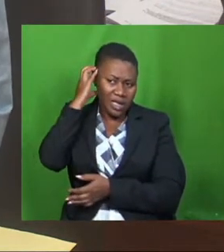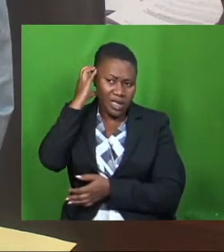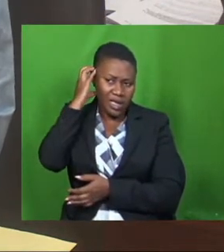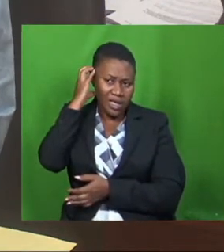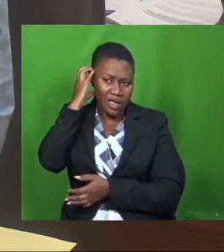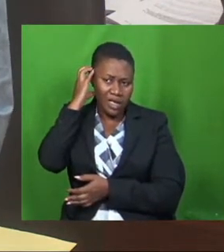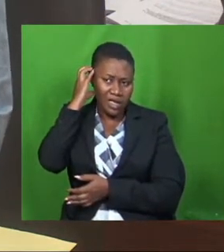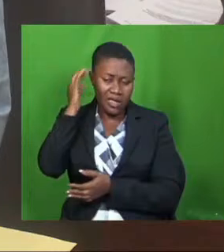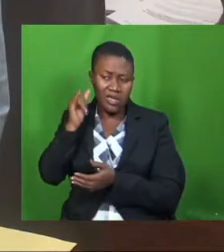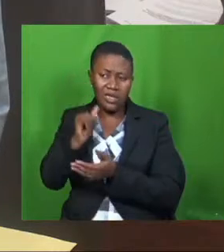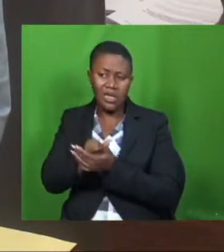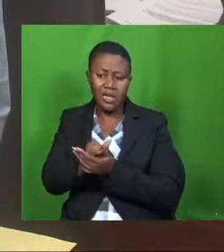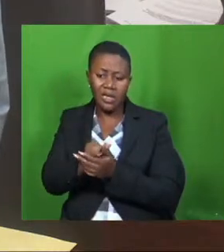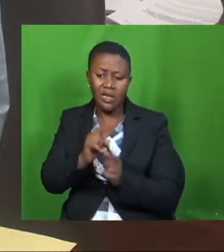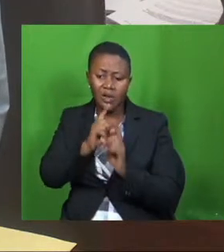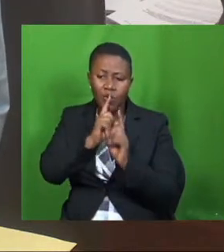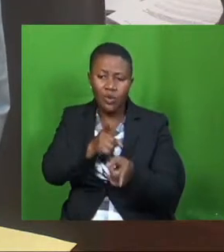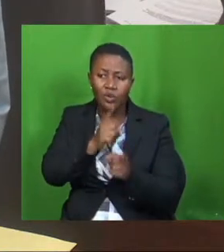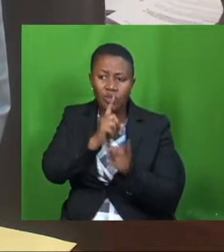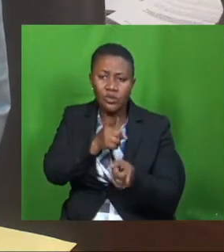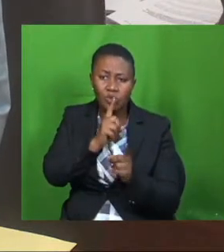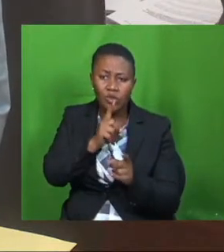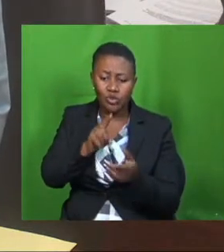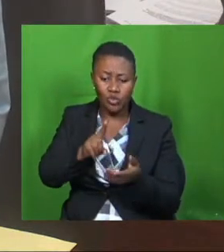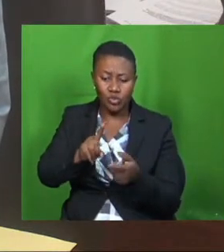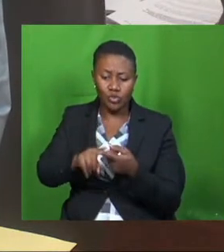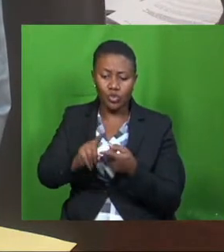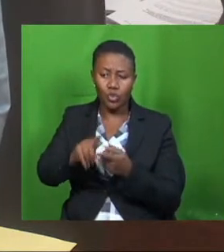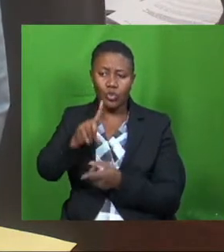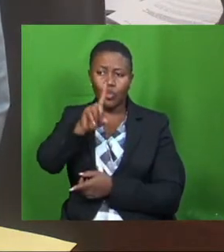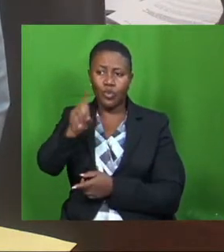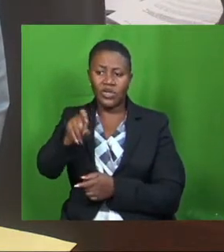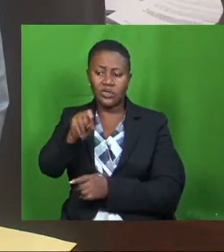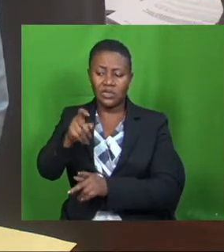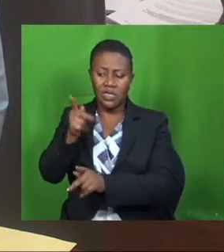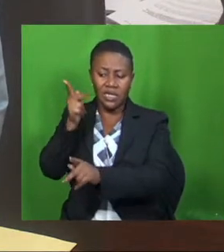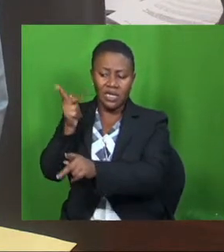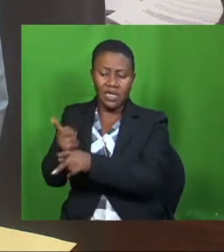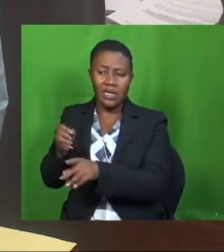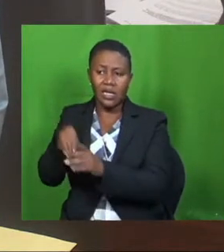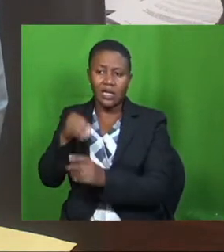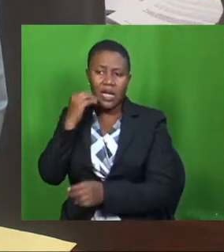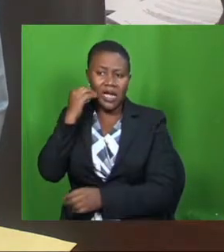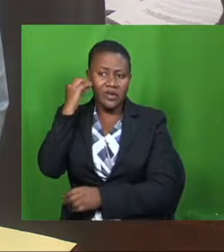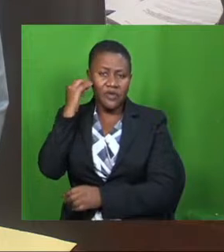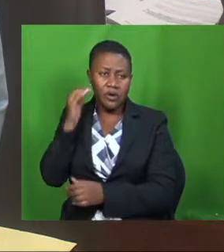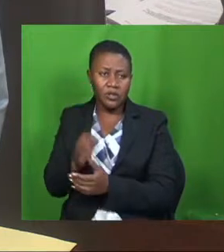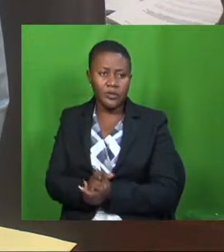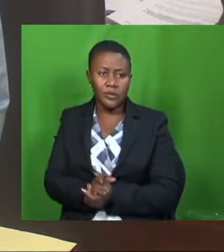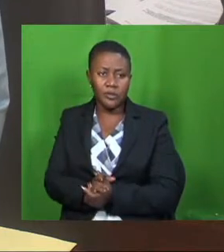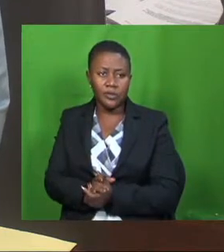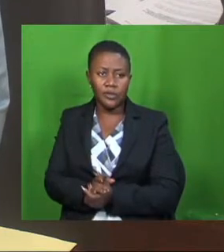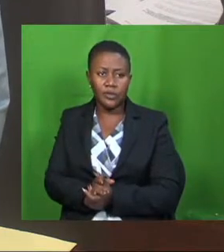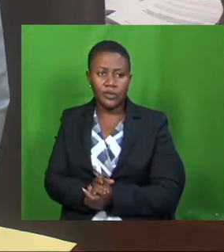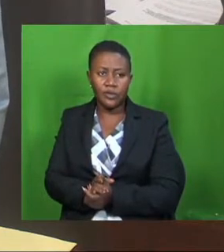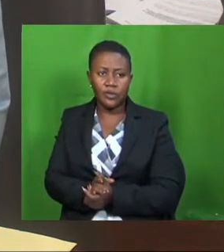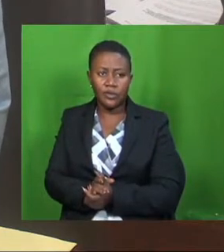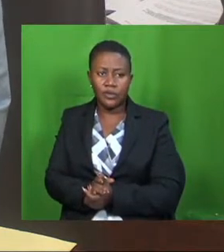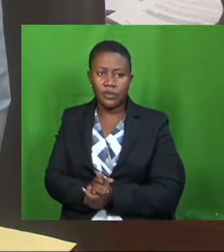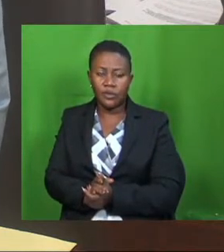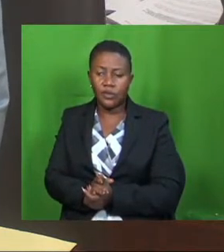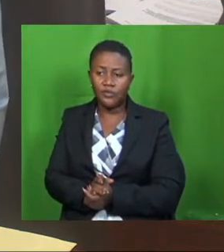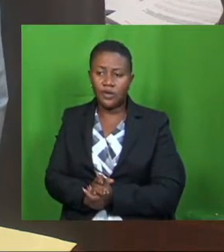Leader is saying that I didn't get what he said right when he said to himself that he was going to